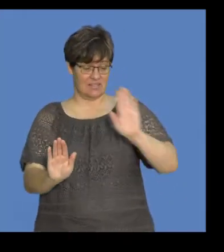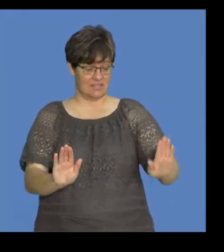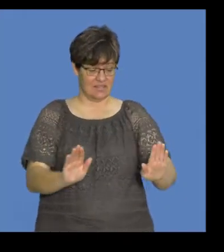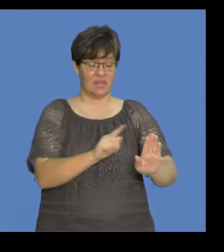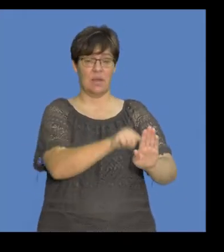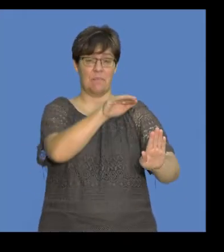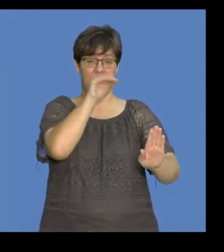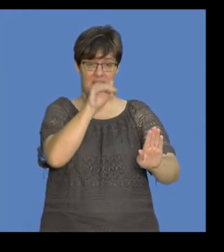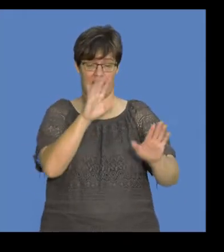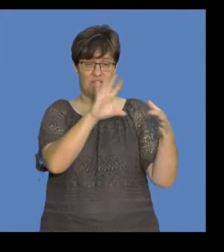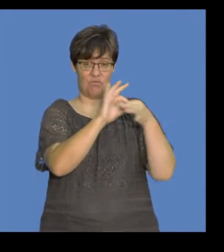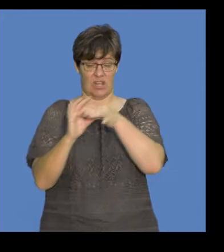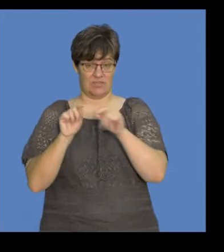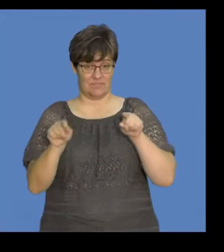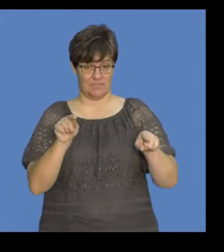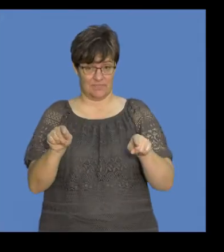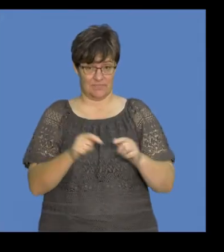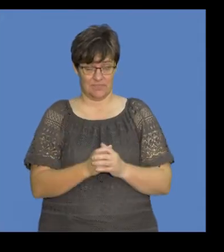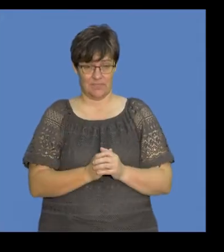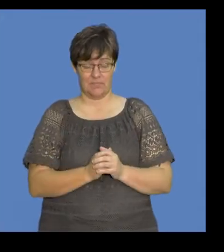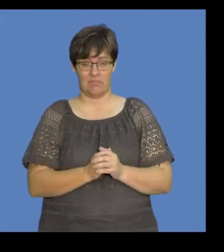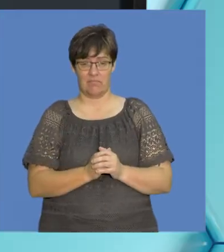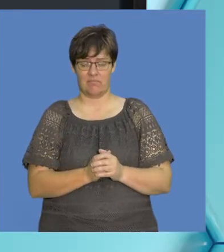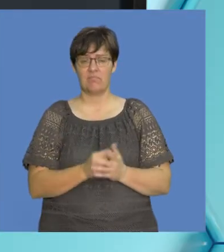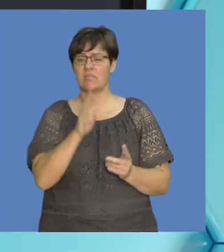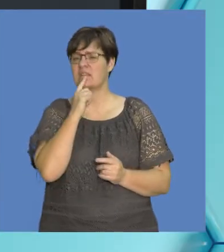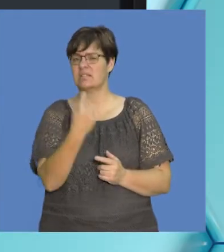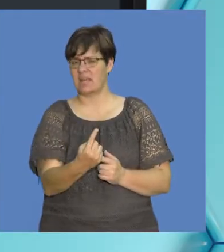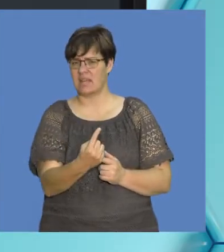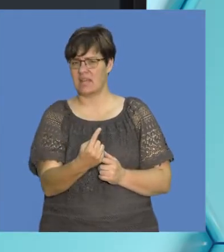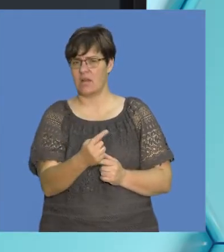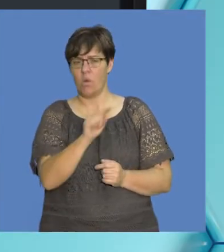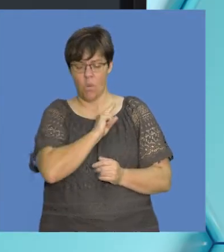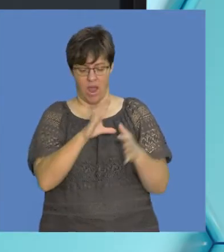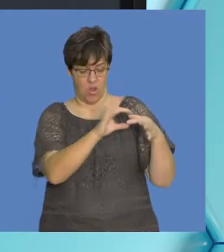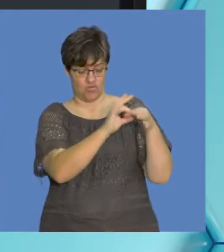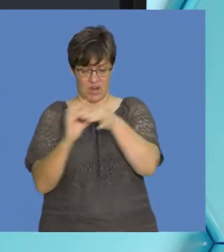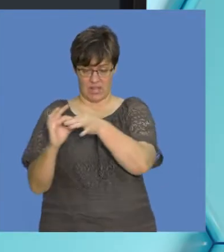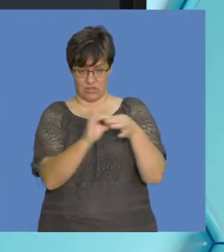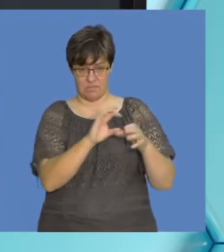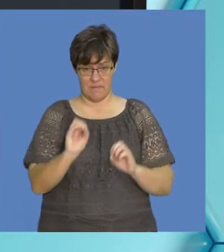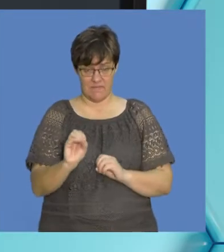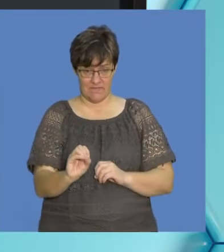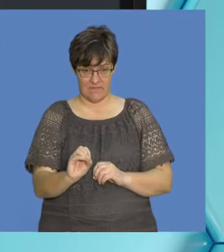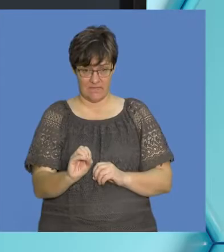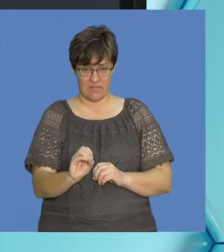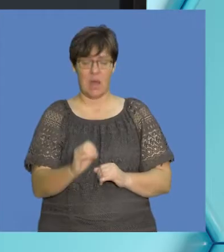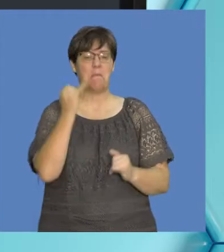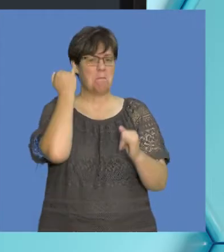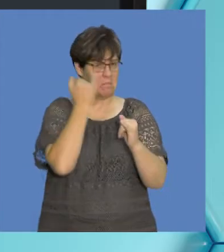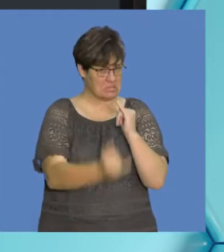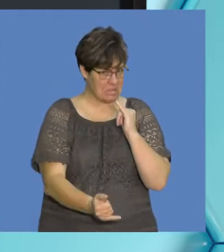and our bank, right? And we're saying, as a result of this relationship, there's going to be